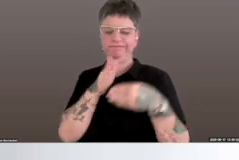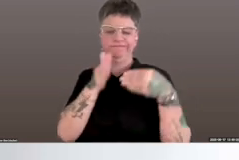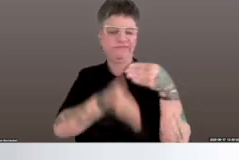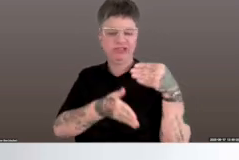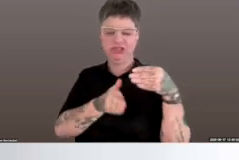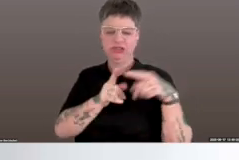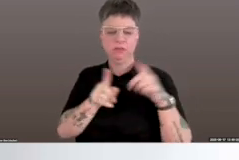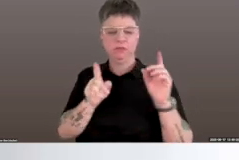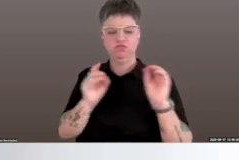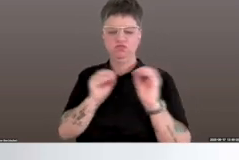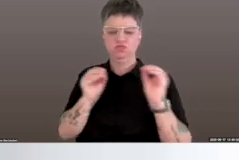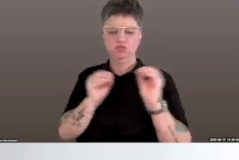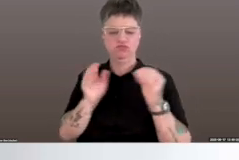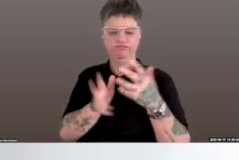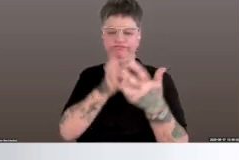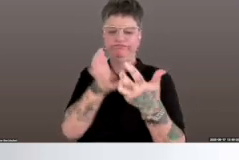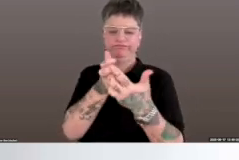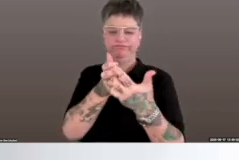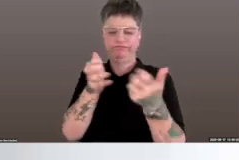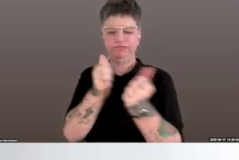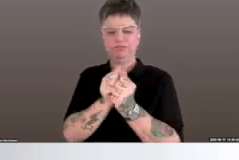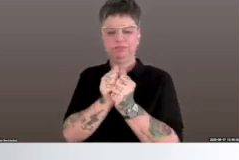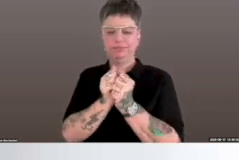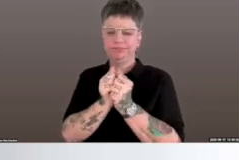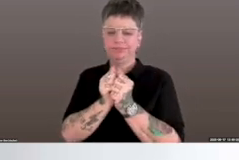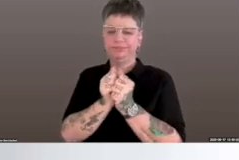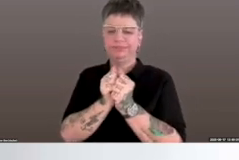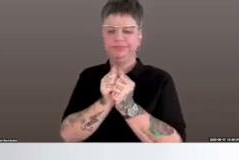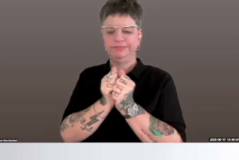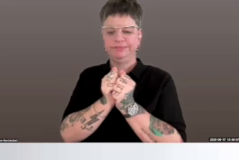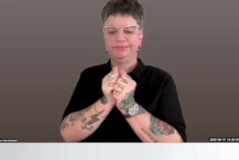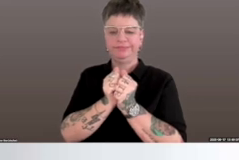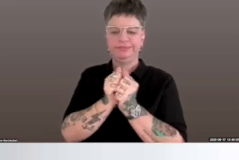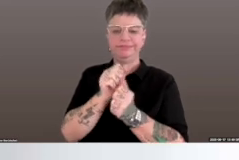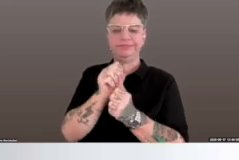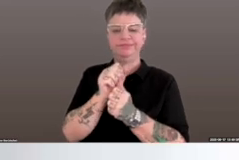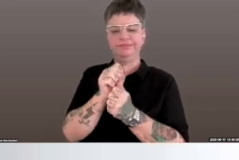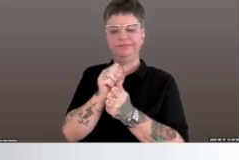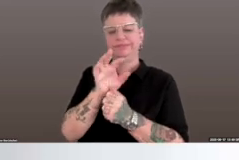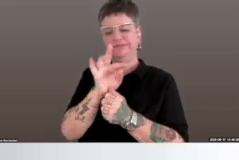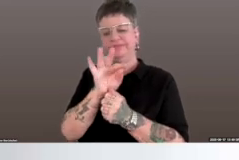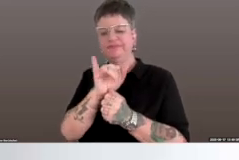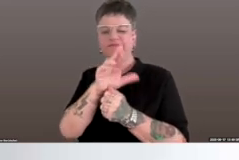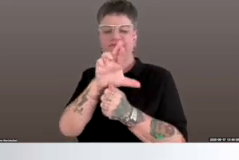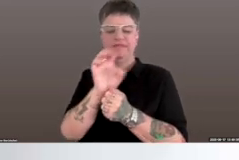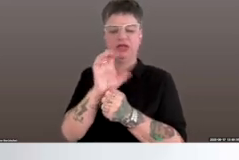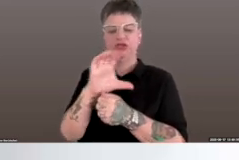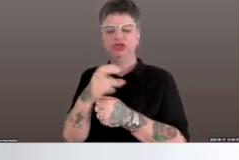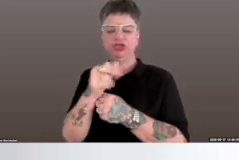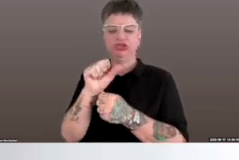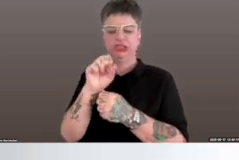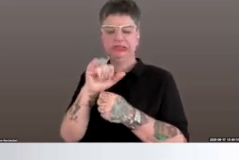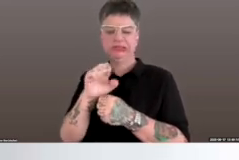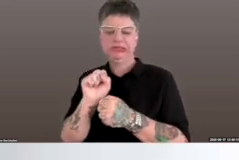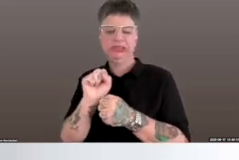of those have been fitted with um, fire chassis bodies. So at this